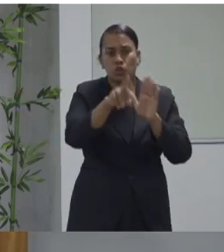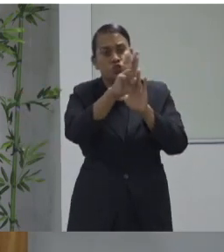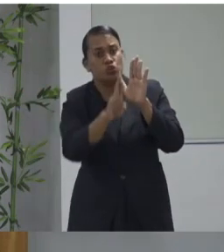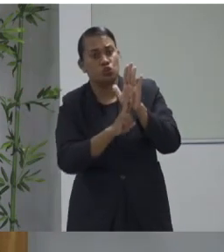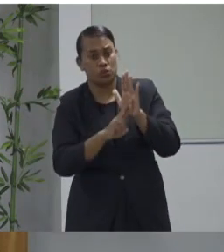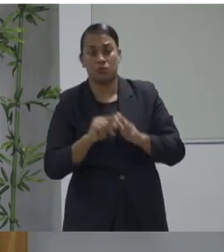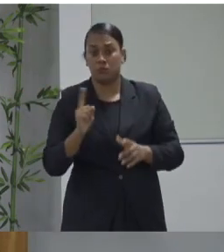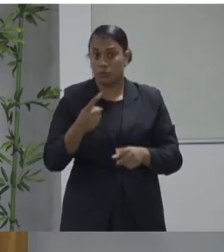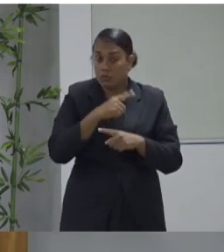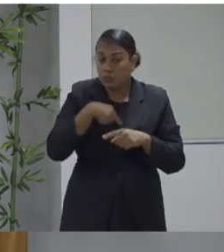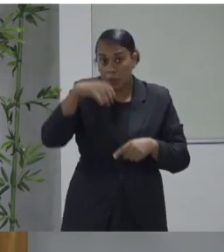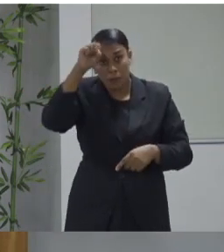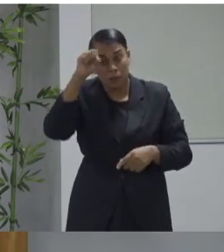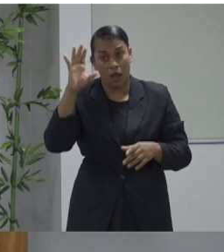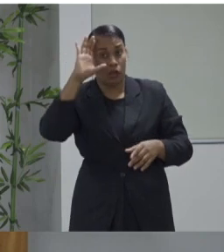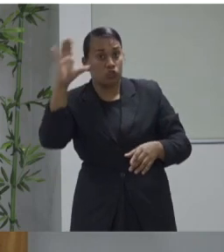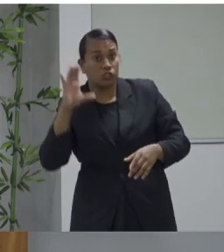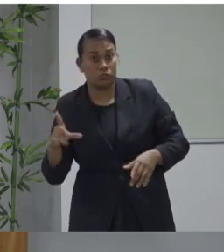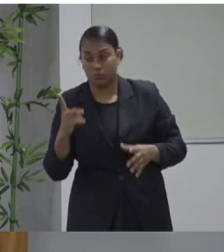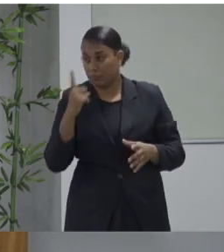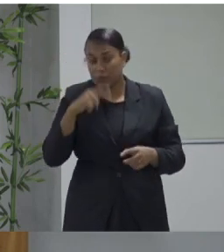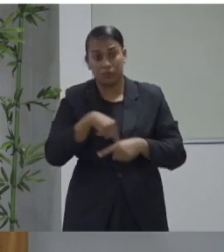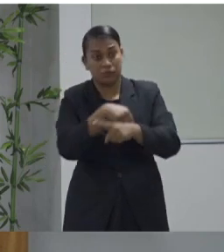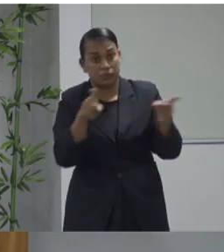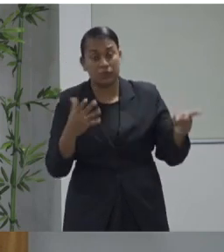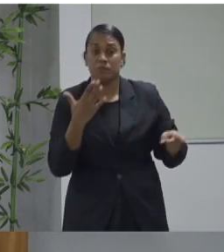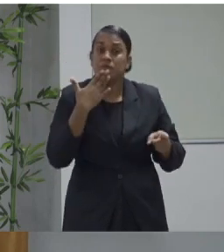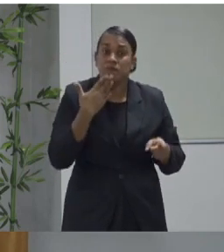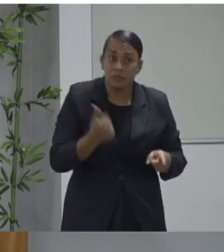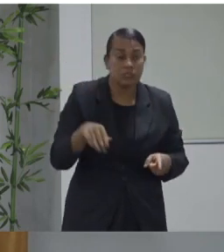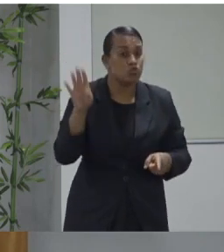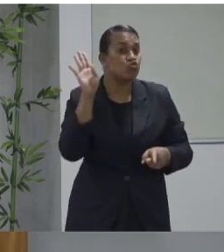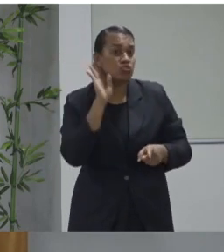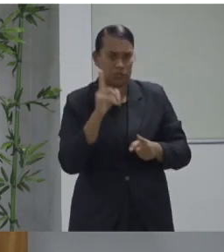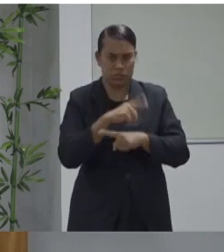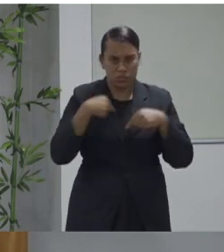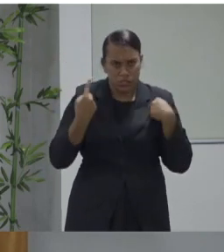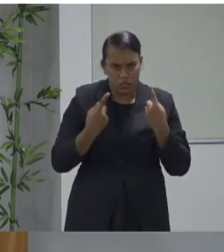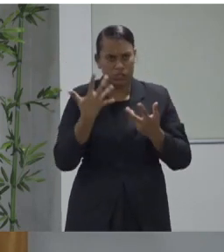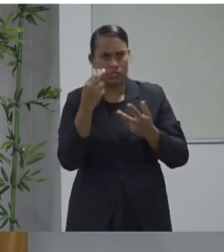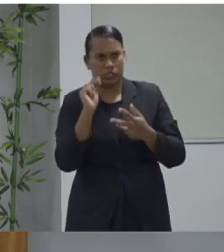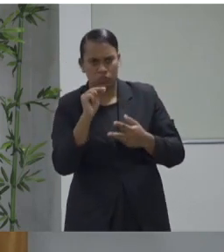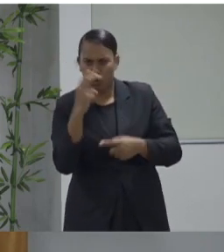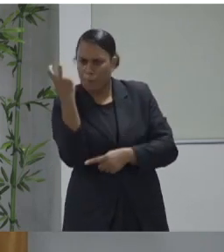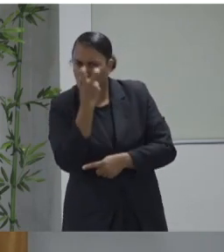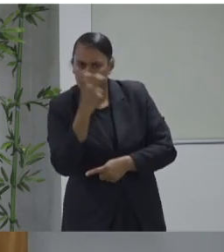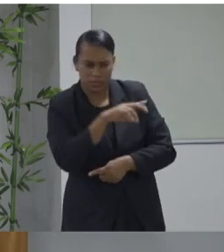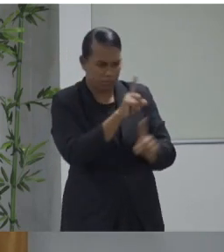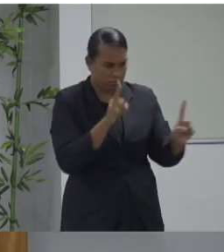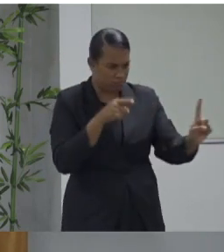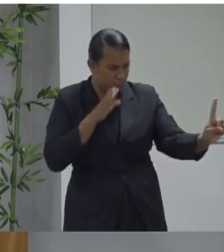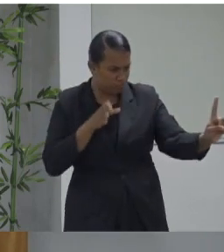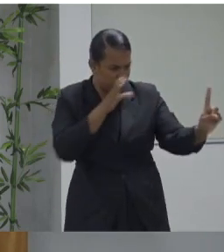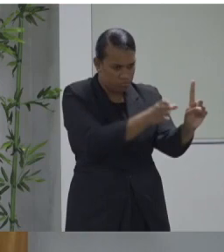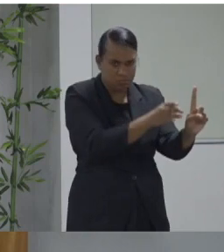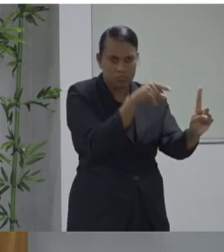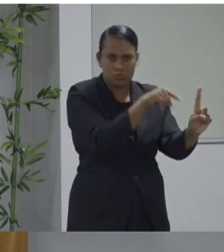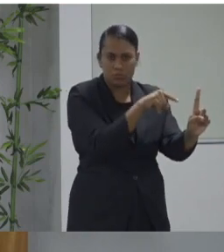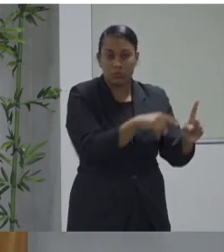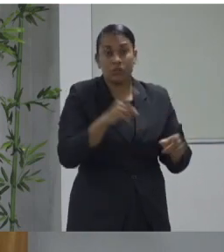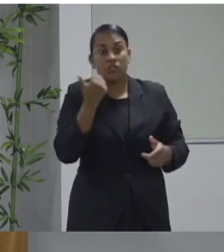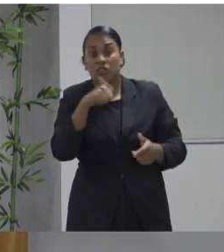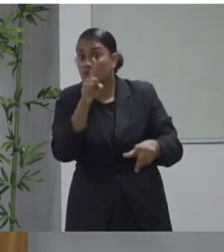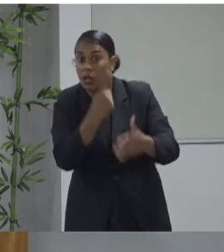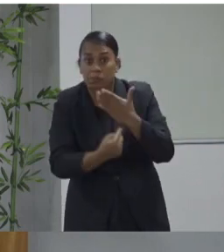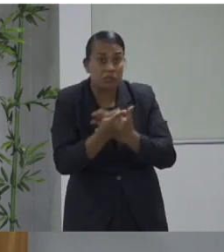interest of the nation that we continue to keep track of them. And then if anything does happen, we will certainly